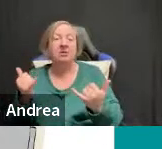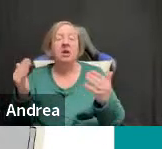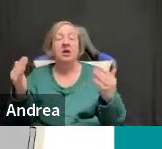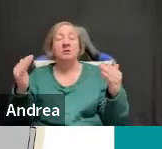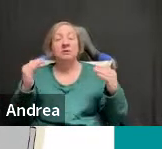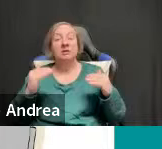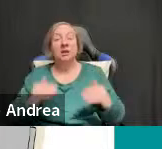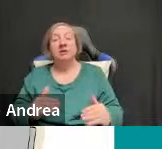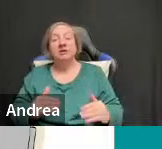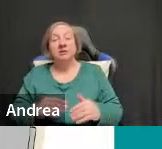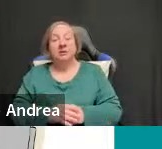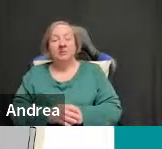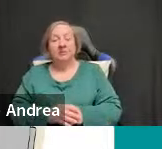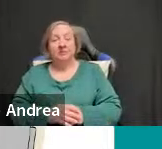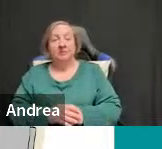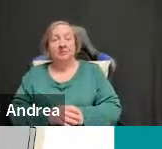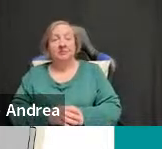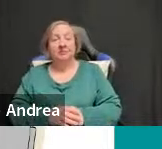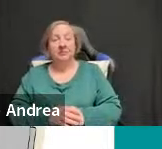below.